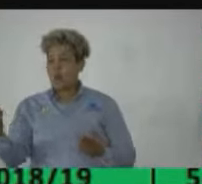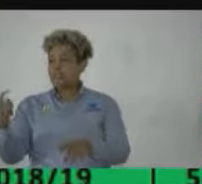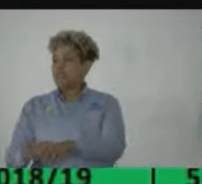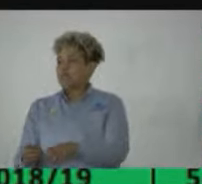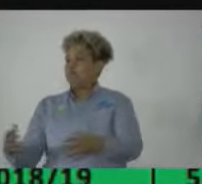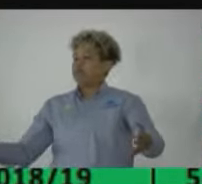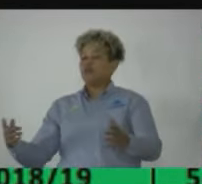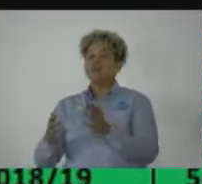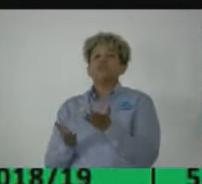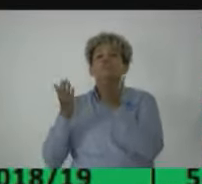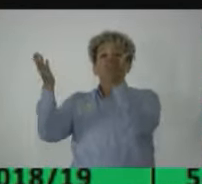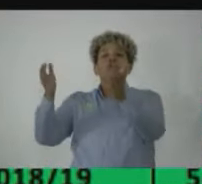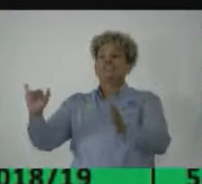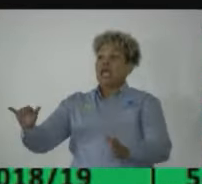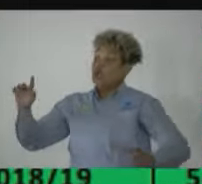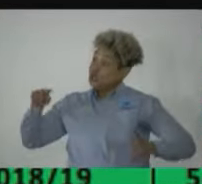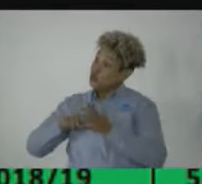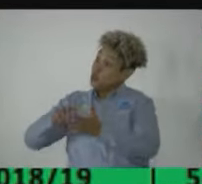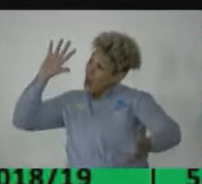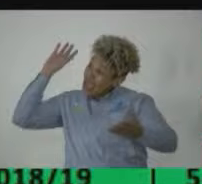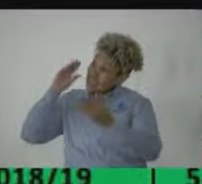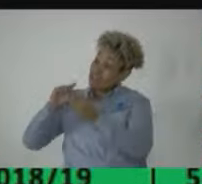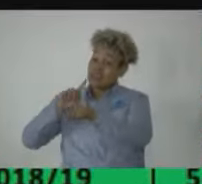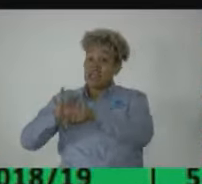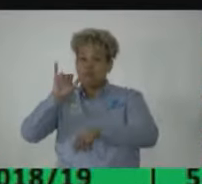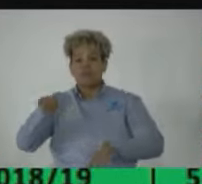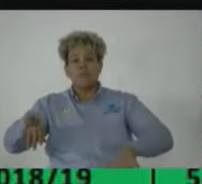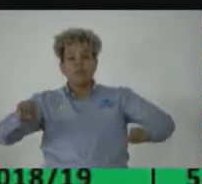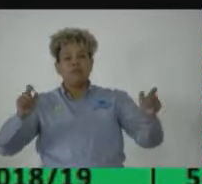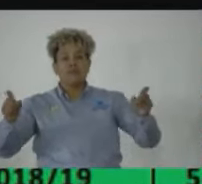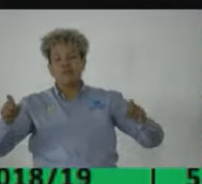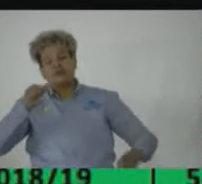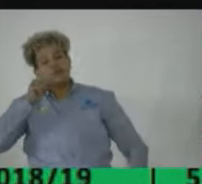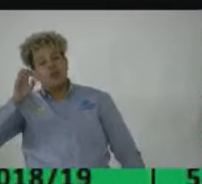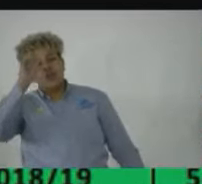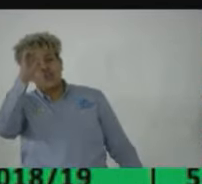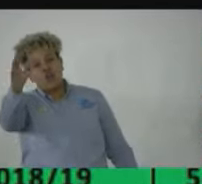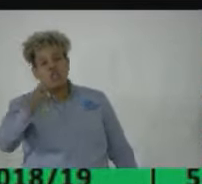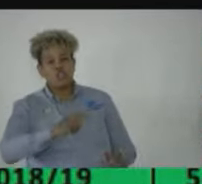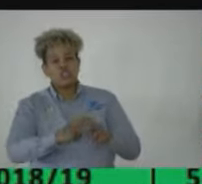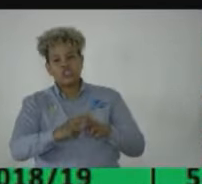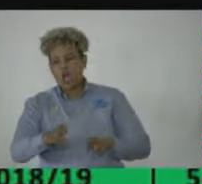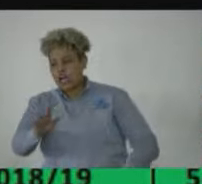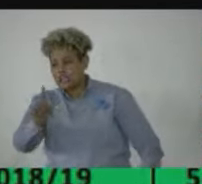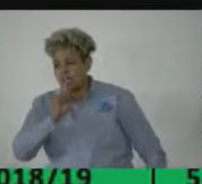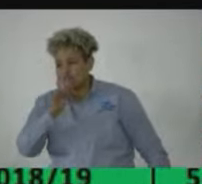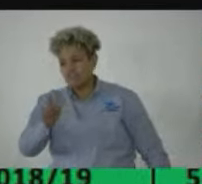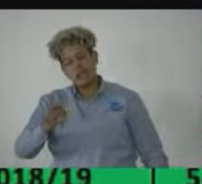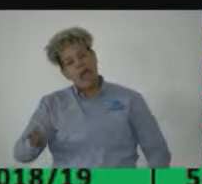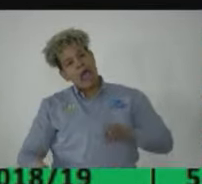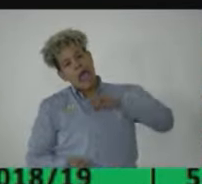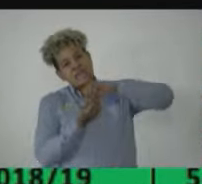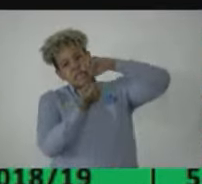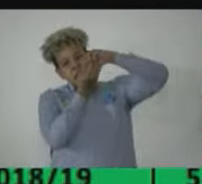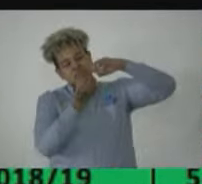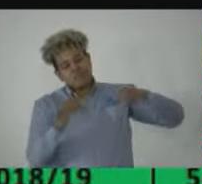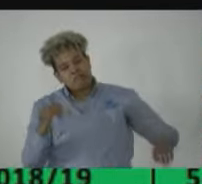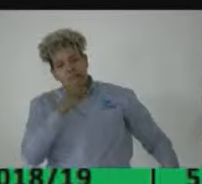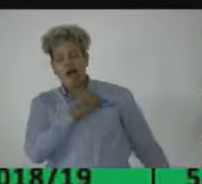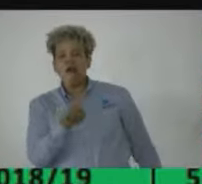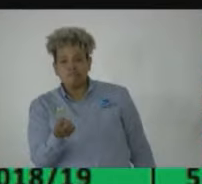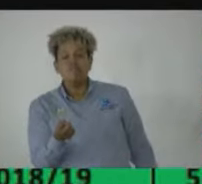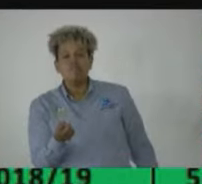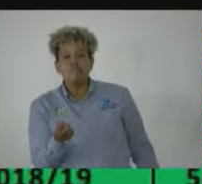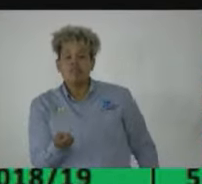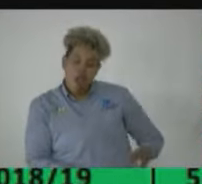suggest that that characterizes the entire period. Madam Speaker, that is nothing short of utter deception.